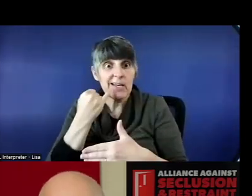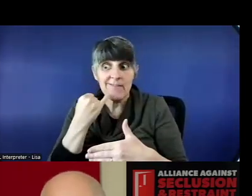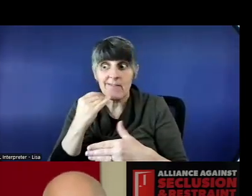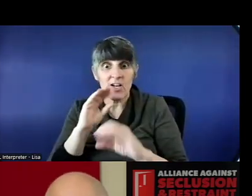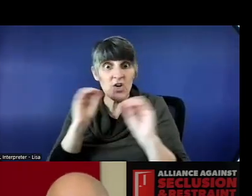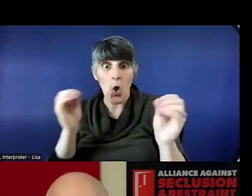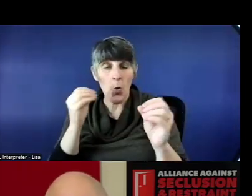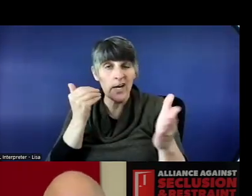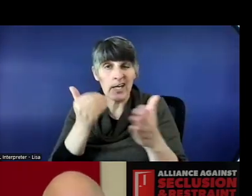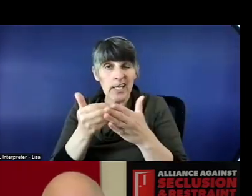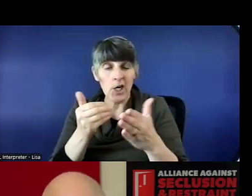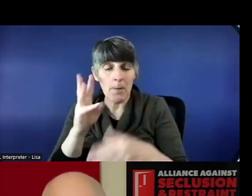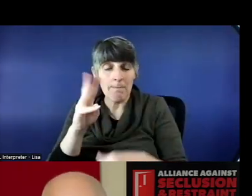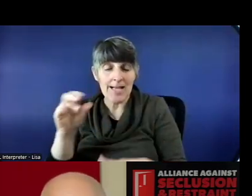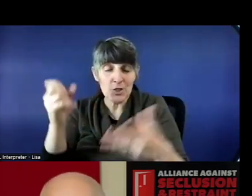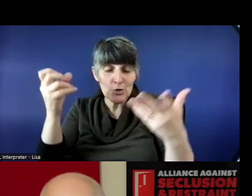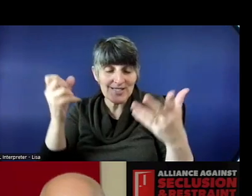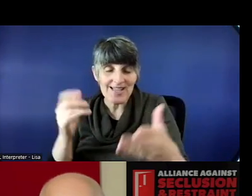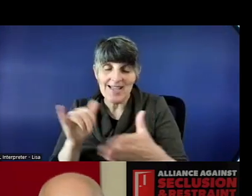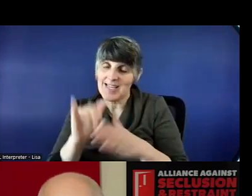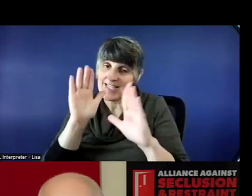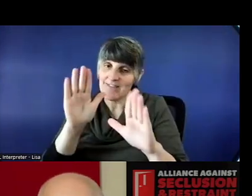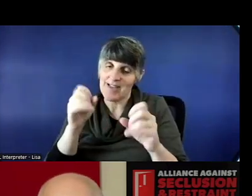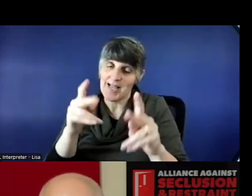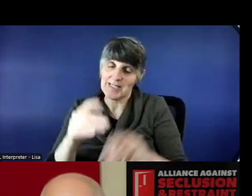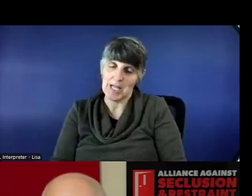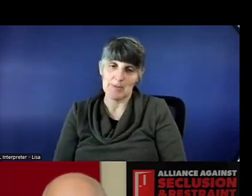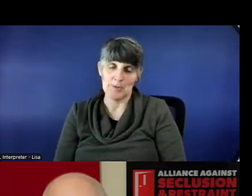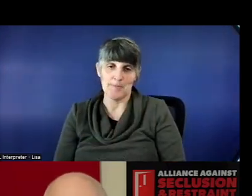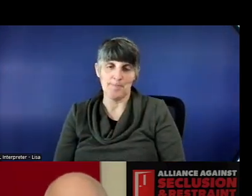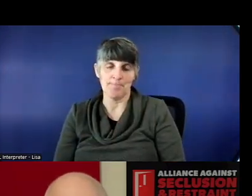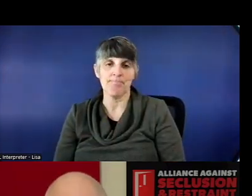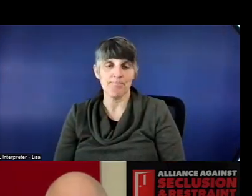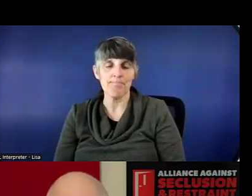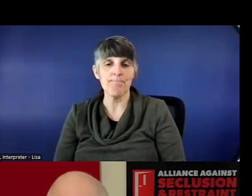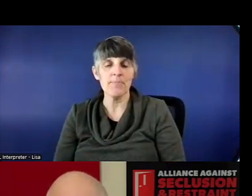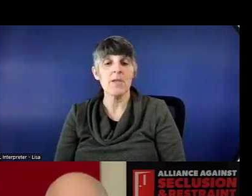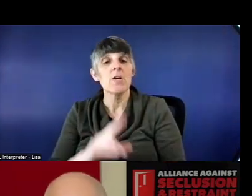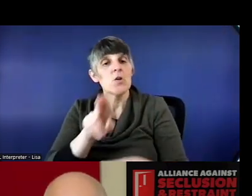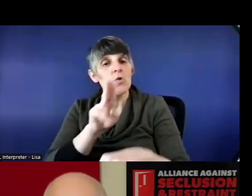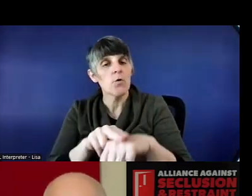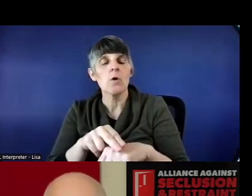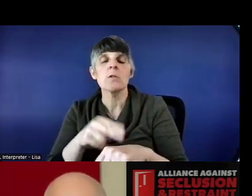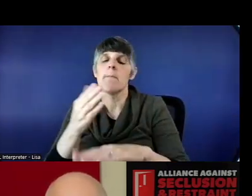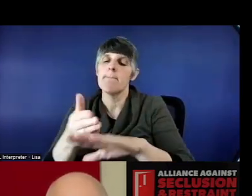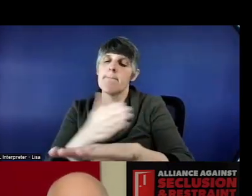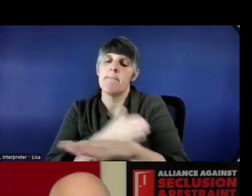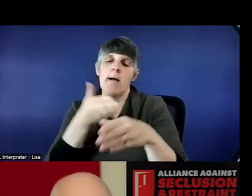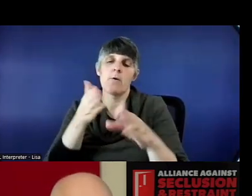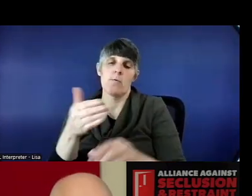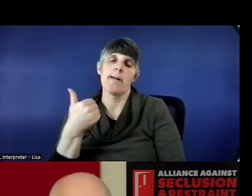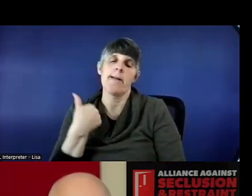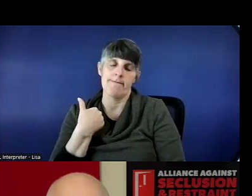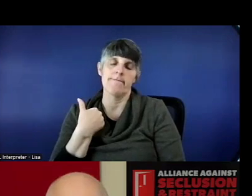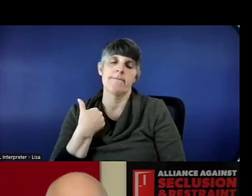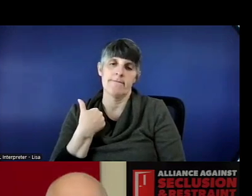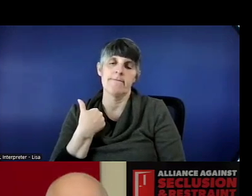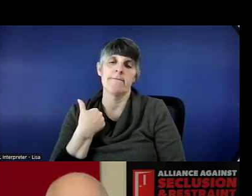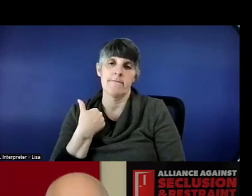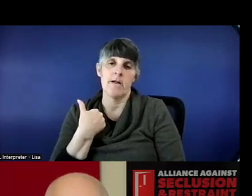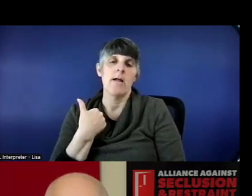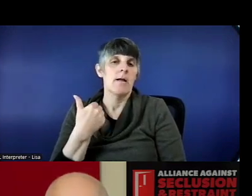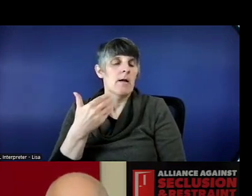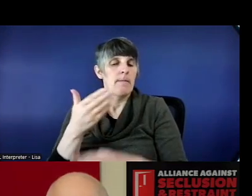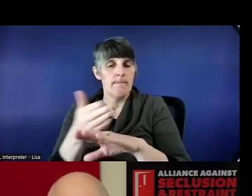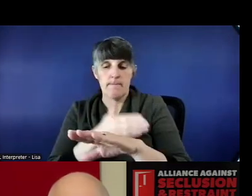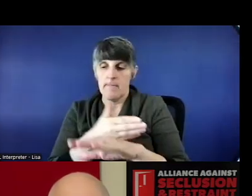anywhere near Massachusetts, it's a fantastic opportunity. So, of course, there's a better way, and there's a better way, and